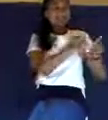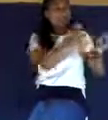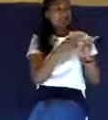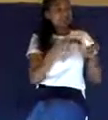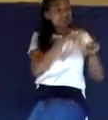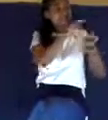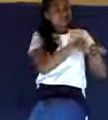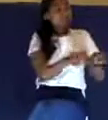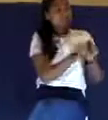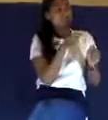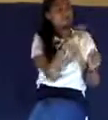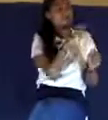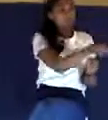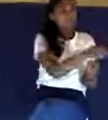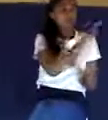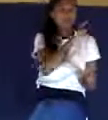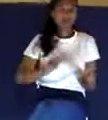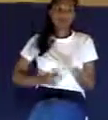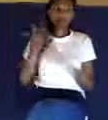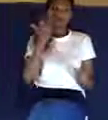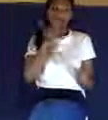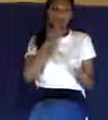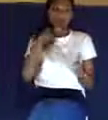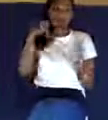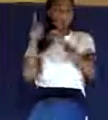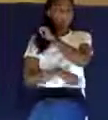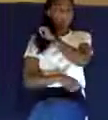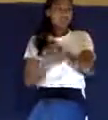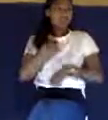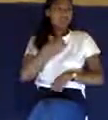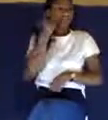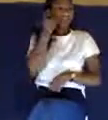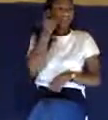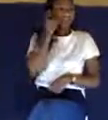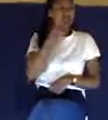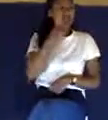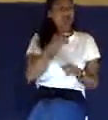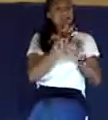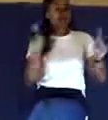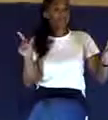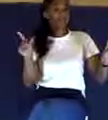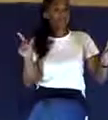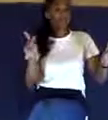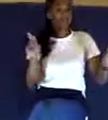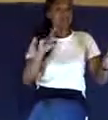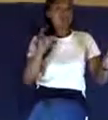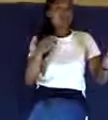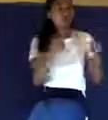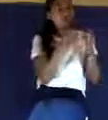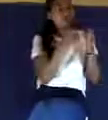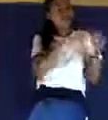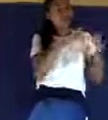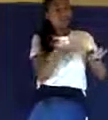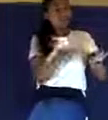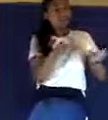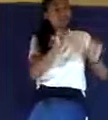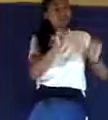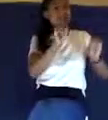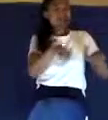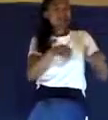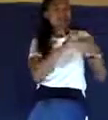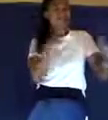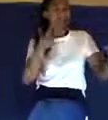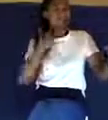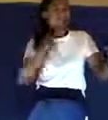Lord do also to me, and more also, if aught but death part thee and me. And so here she locks her future